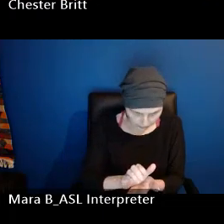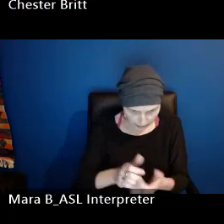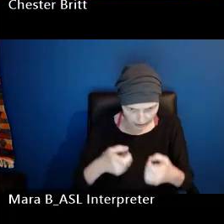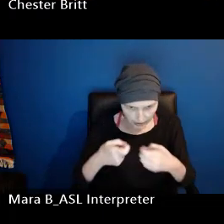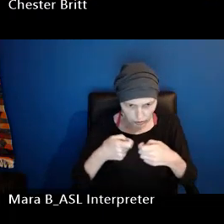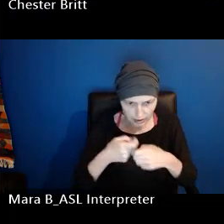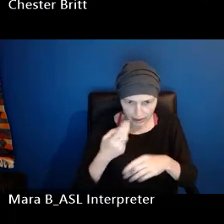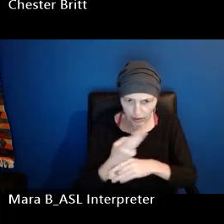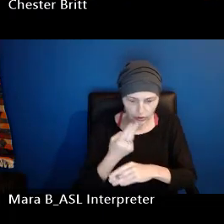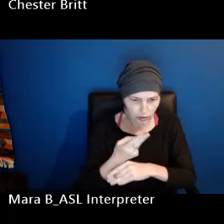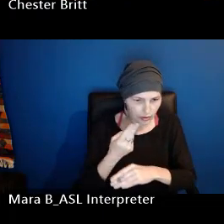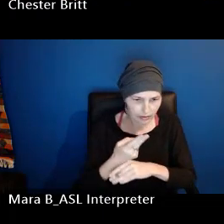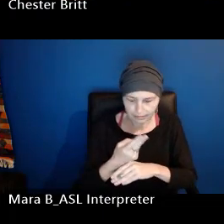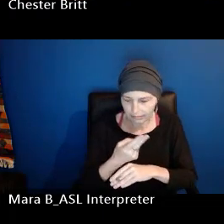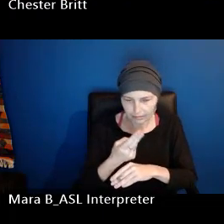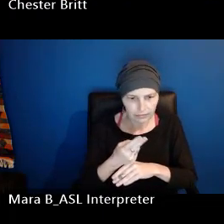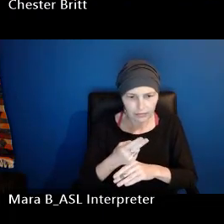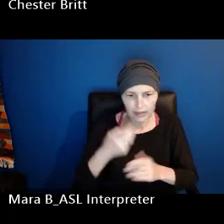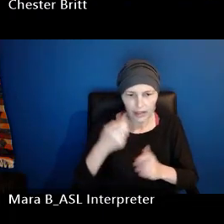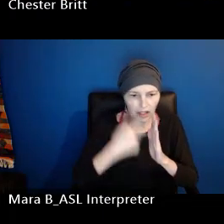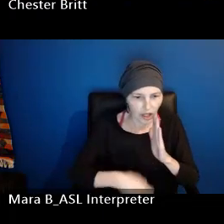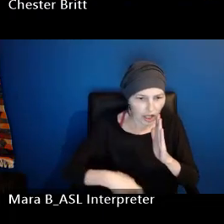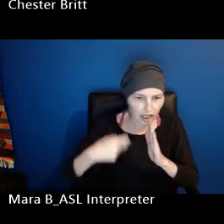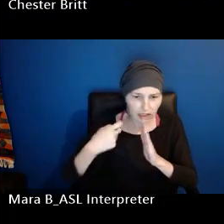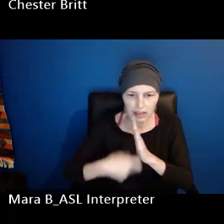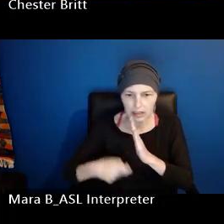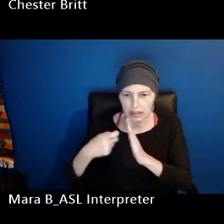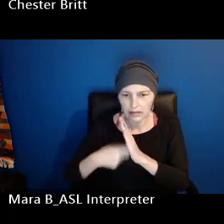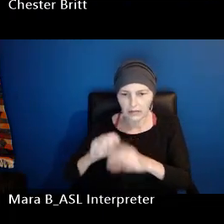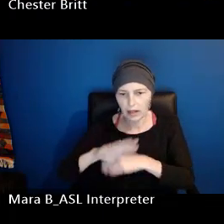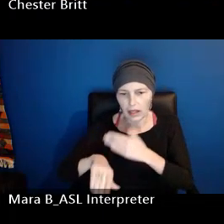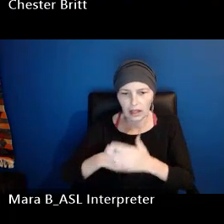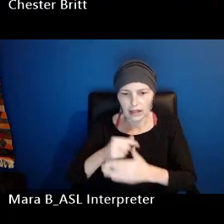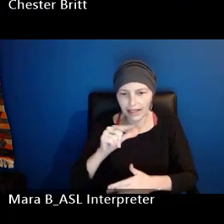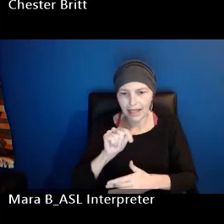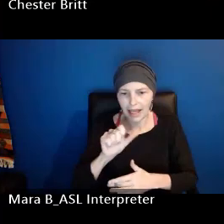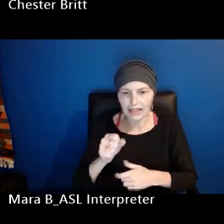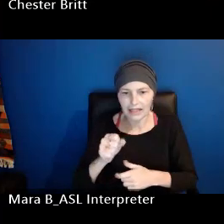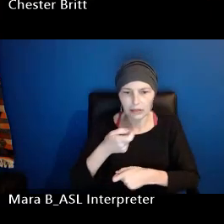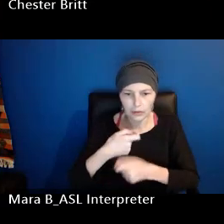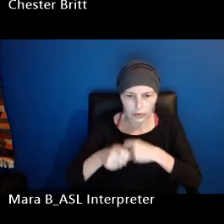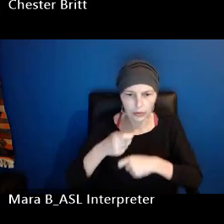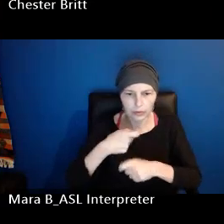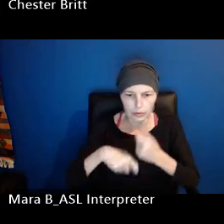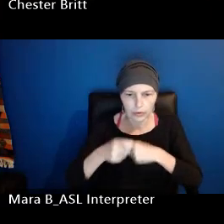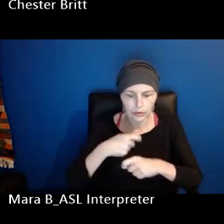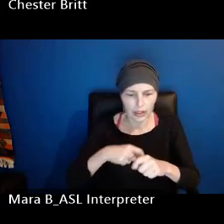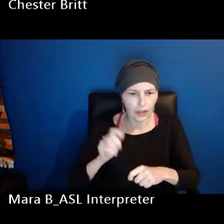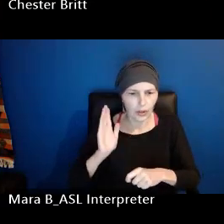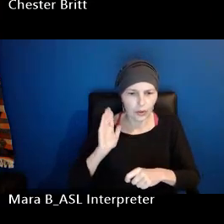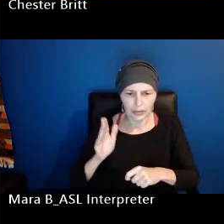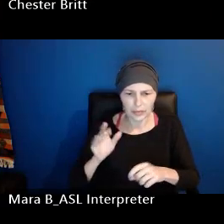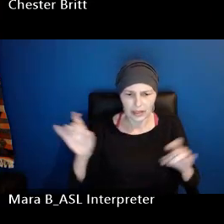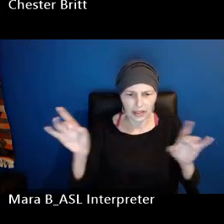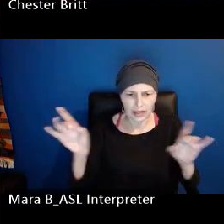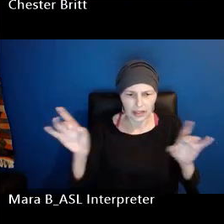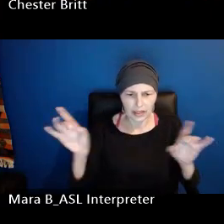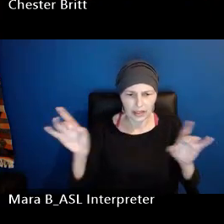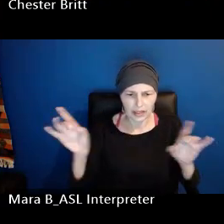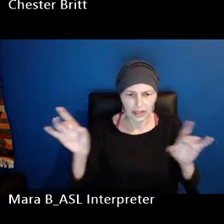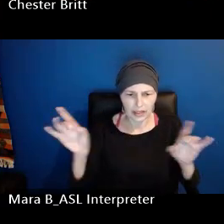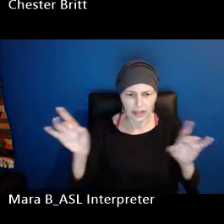And the cost of all the gas conversions would be astronomical and so detrimental